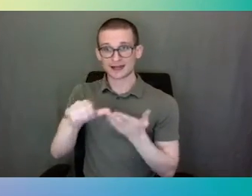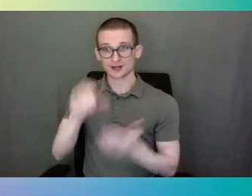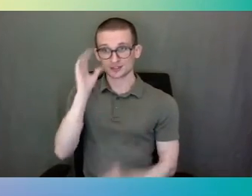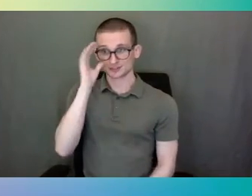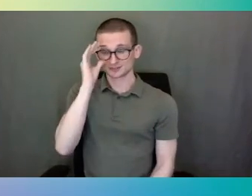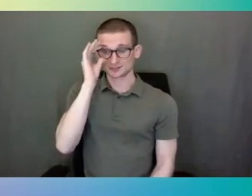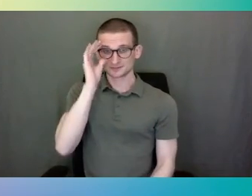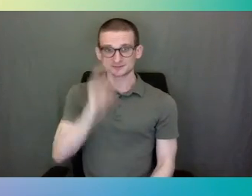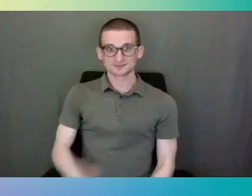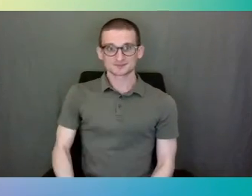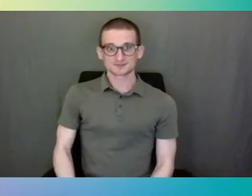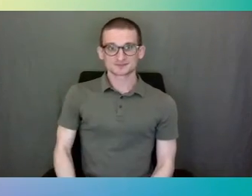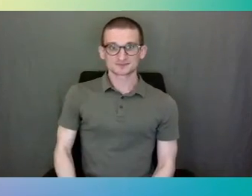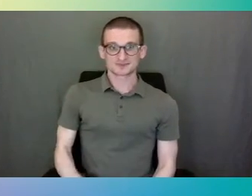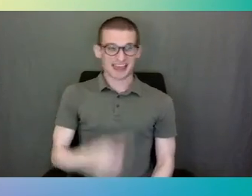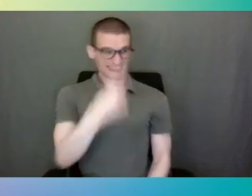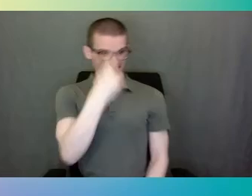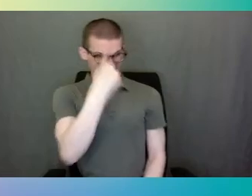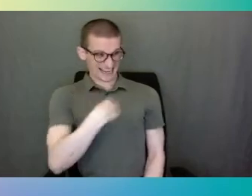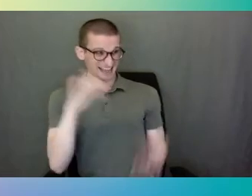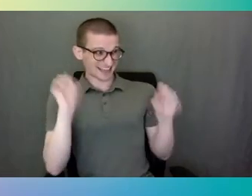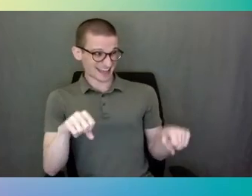I think I can.